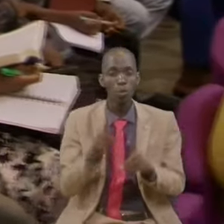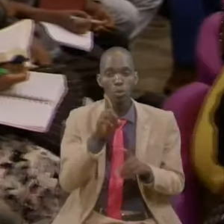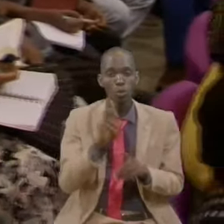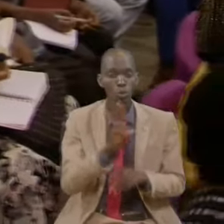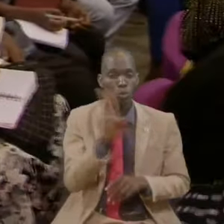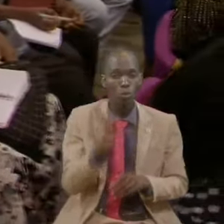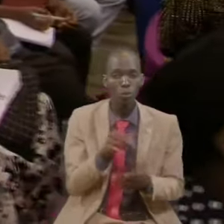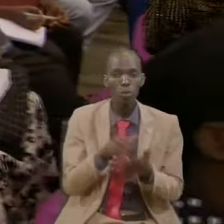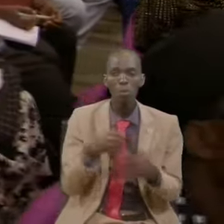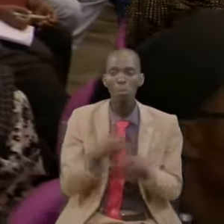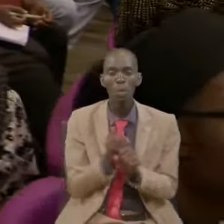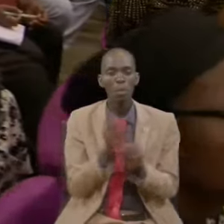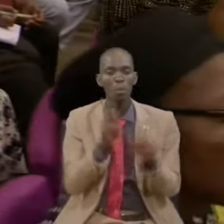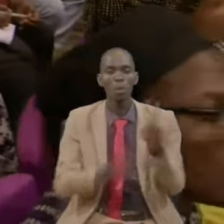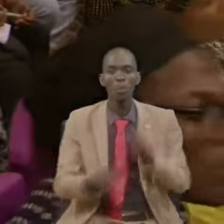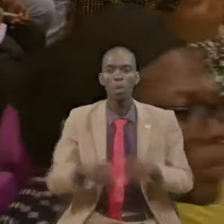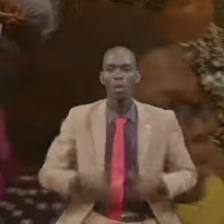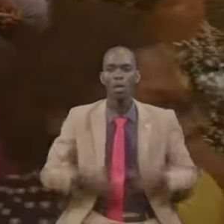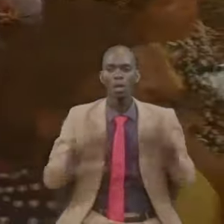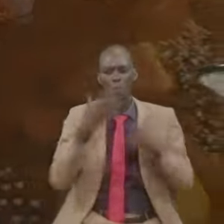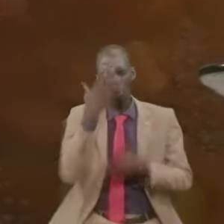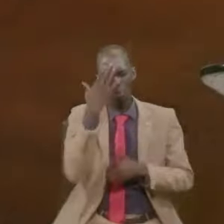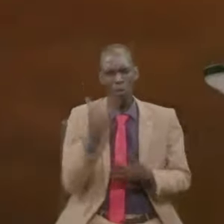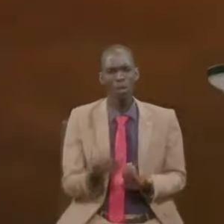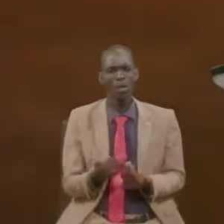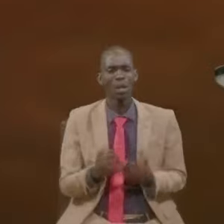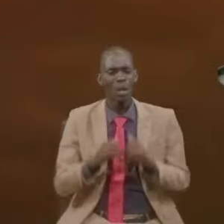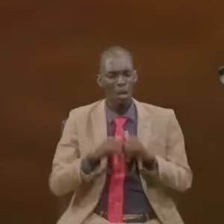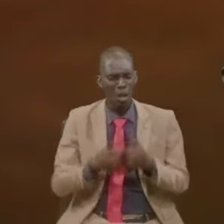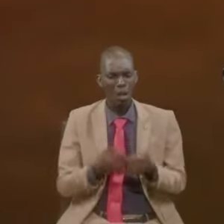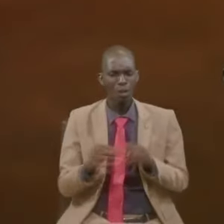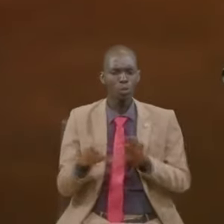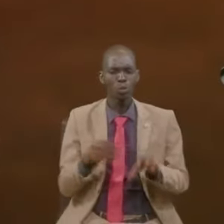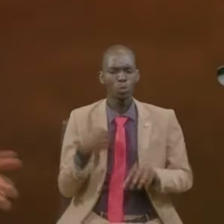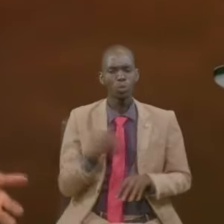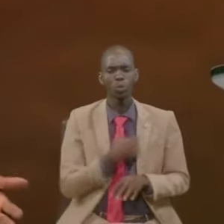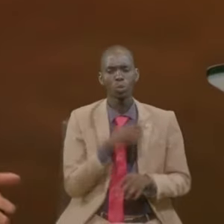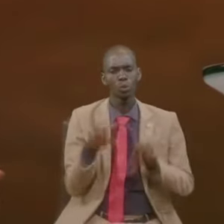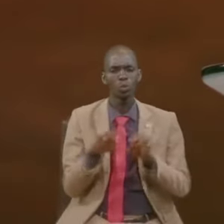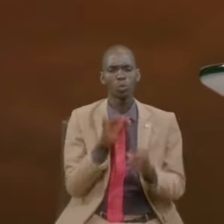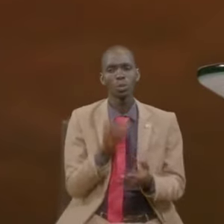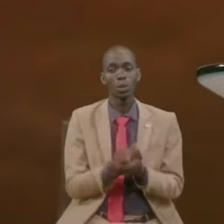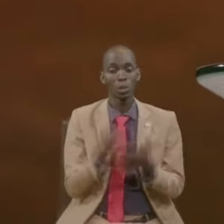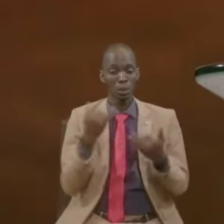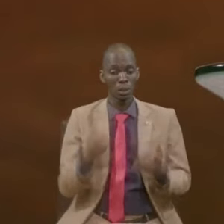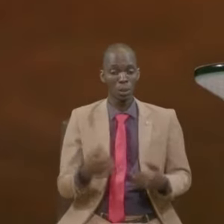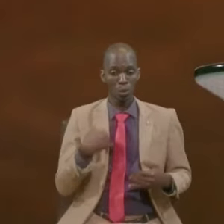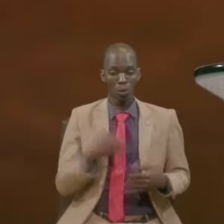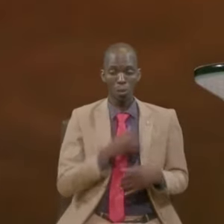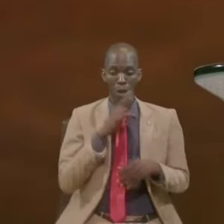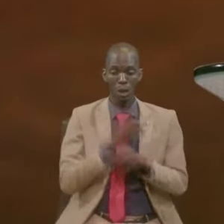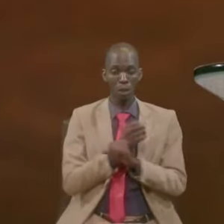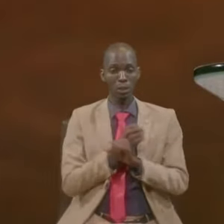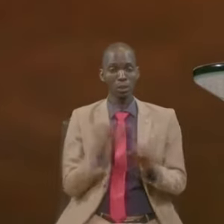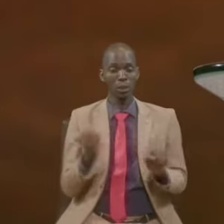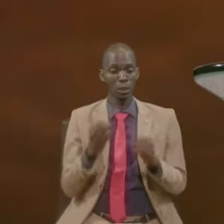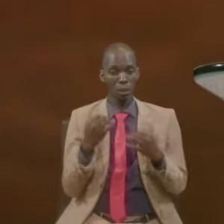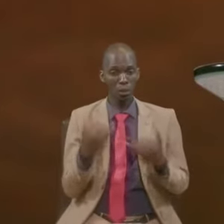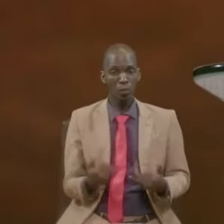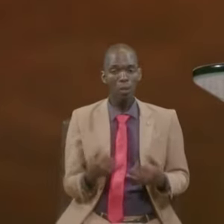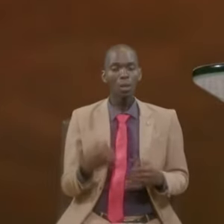them angry. Why? How do we do that? Then you were converted now, and we're brethren, and